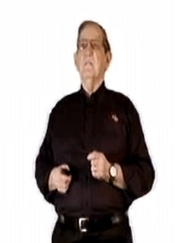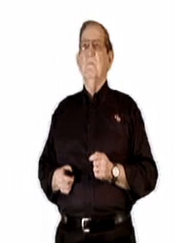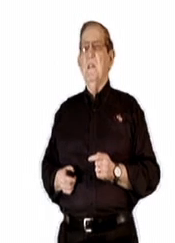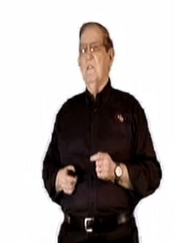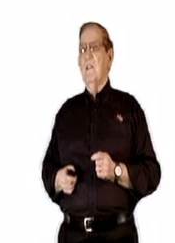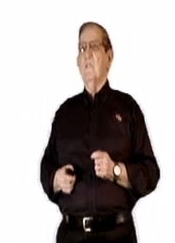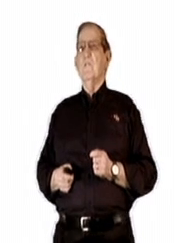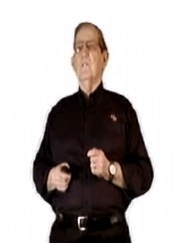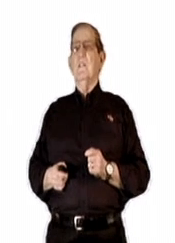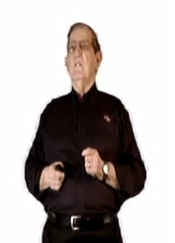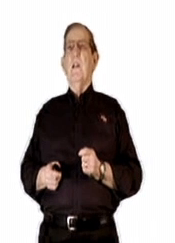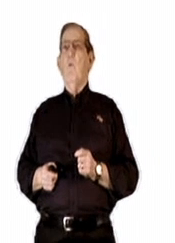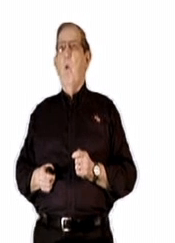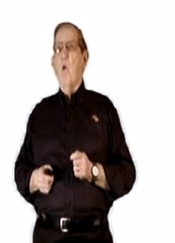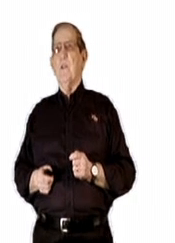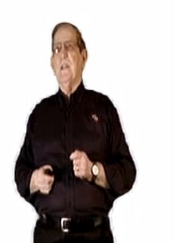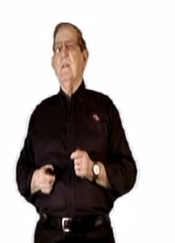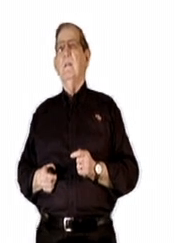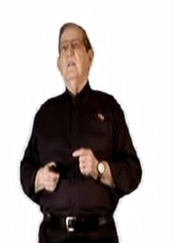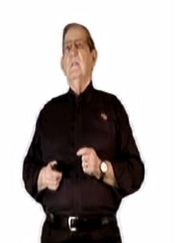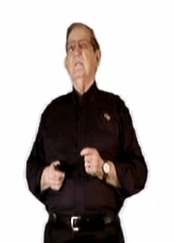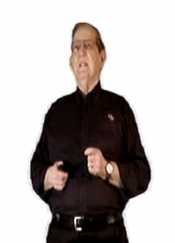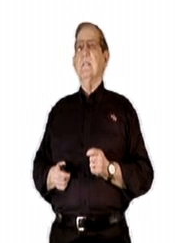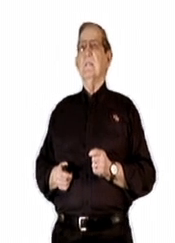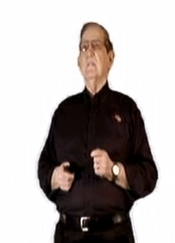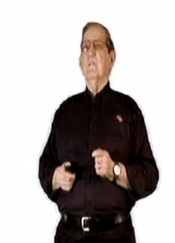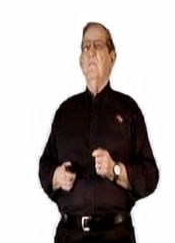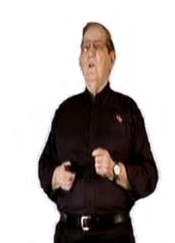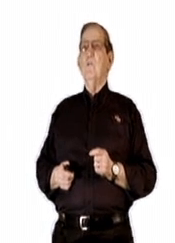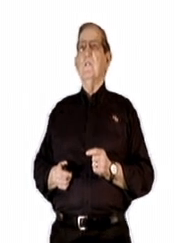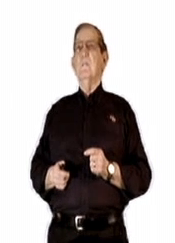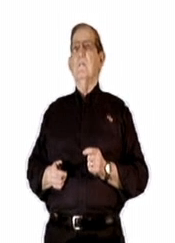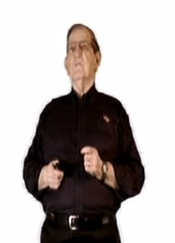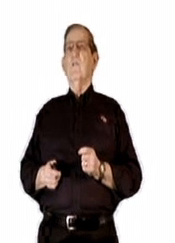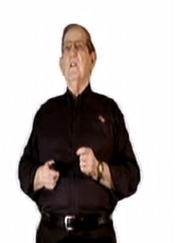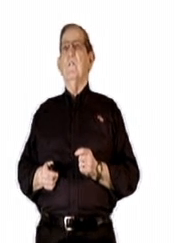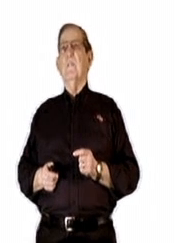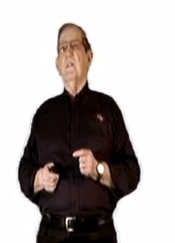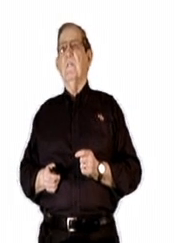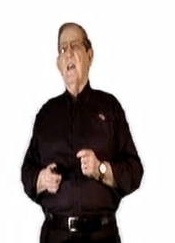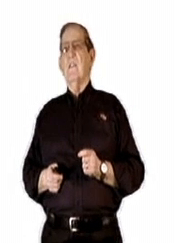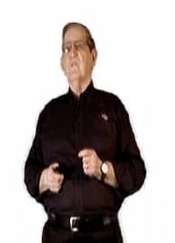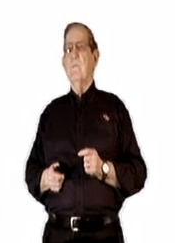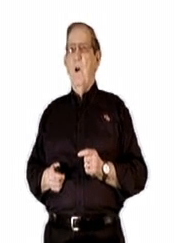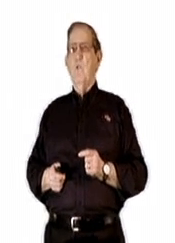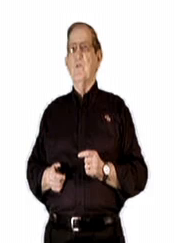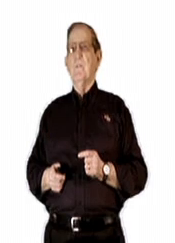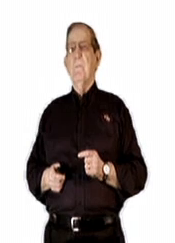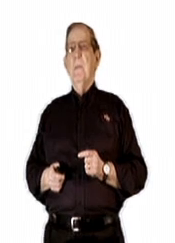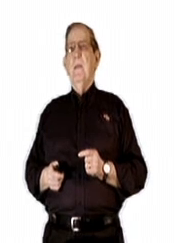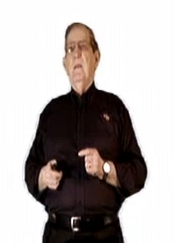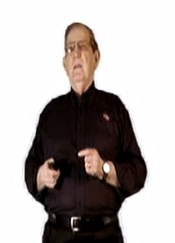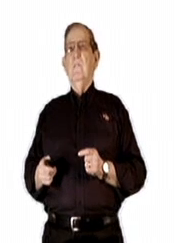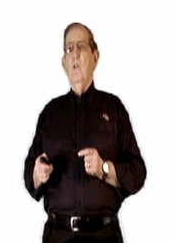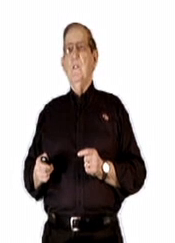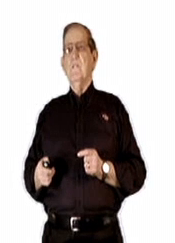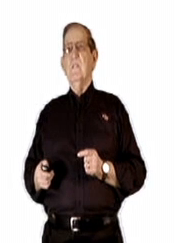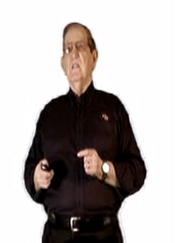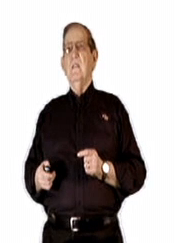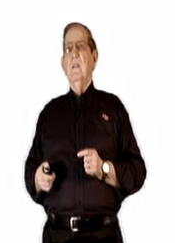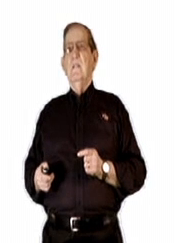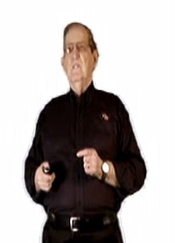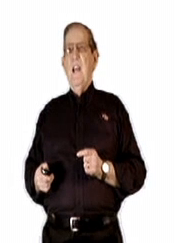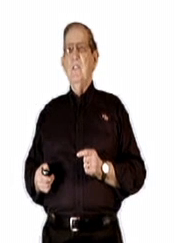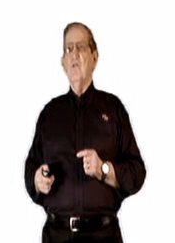to be there to give a warning that the voltage is greater than 1,000 volts. And notice